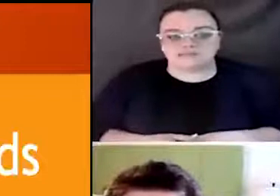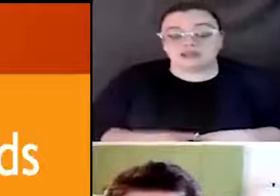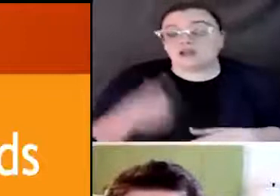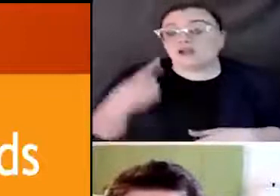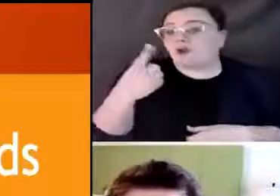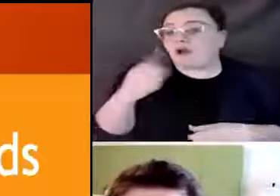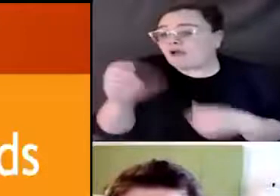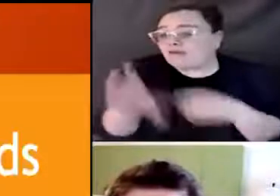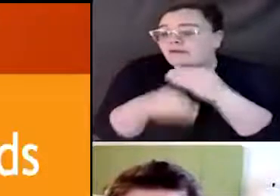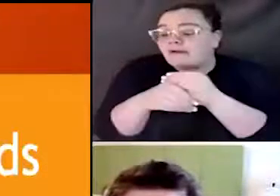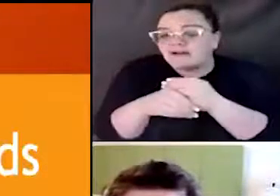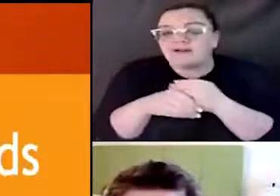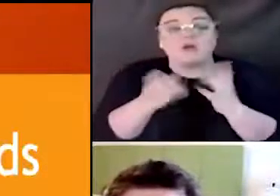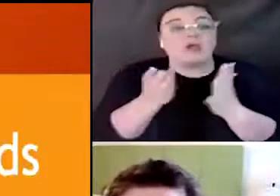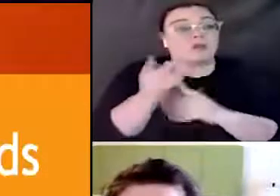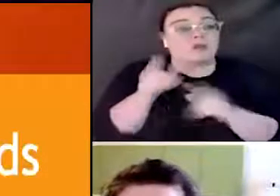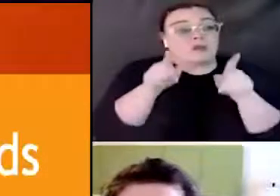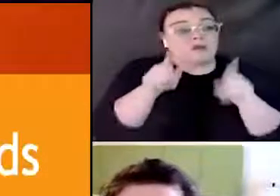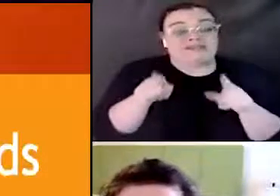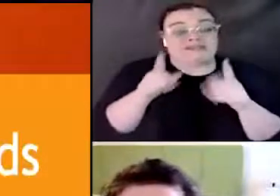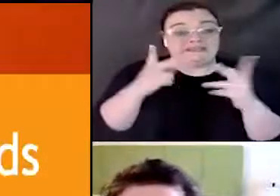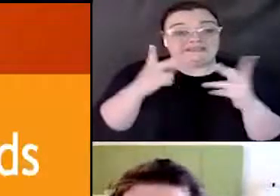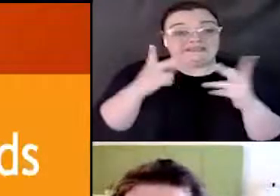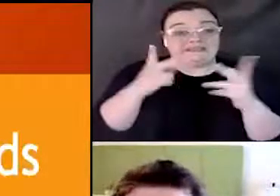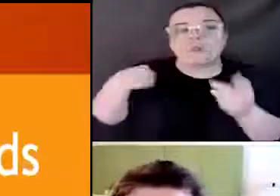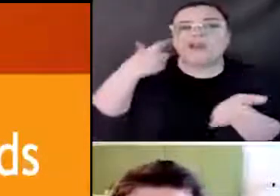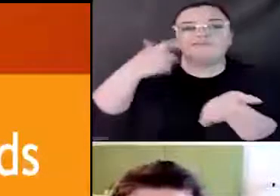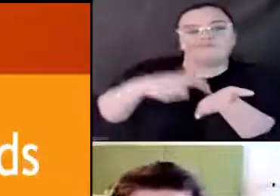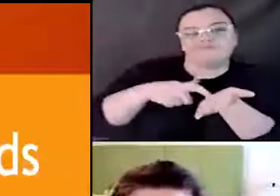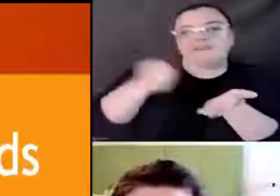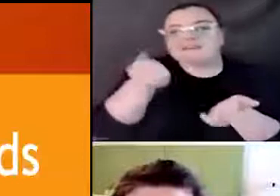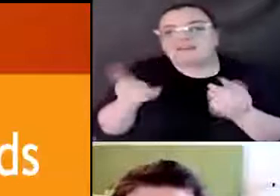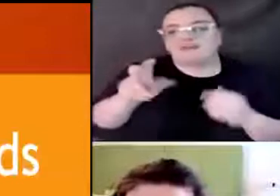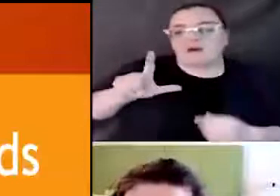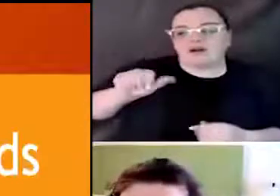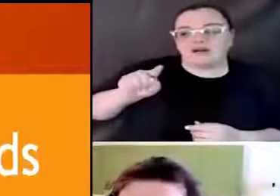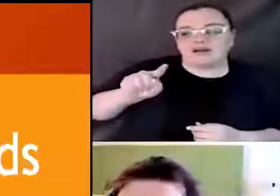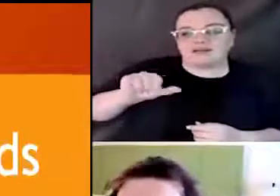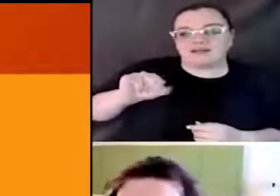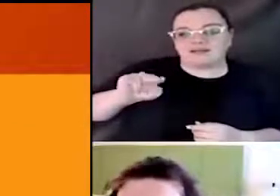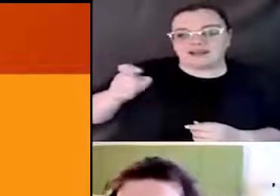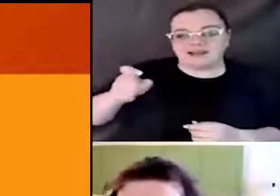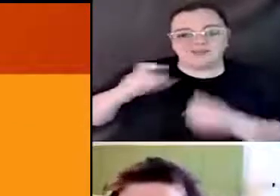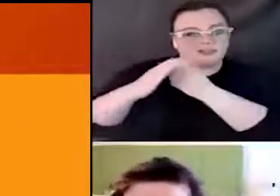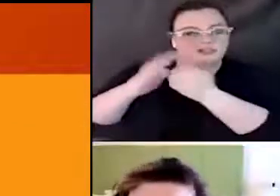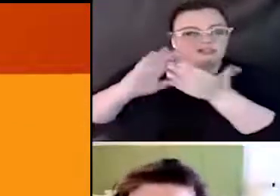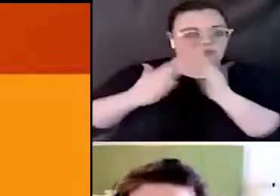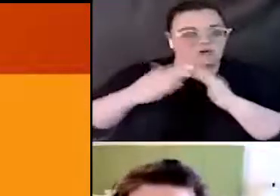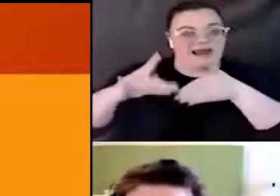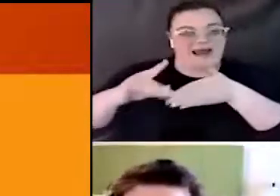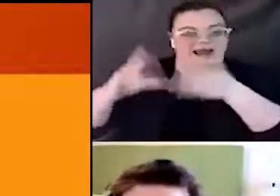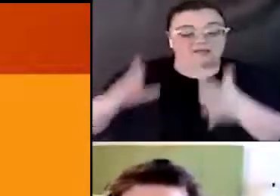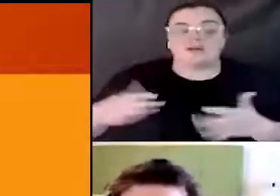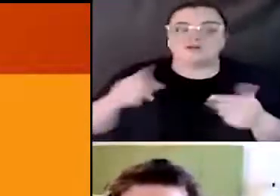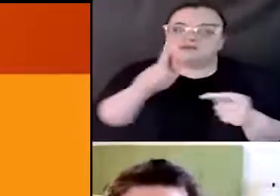here is through these interactions, we were able to identify a couple of Latinx community leaders, which is really important for my work because I